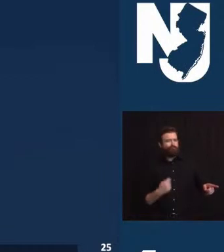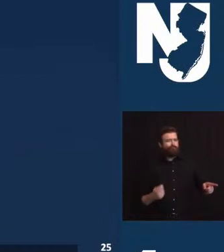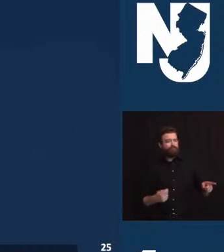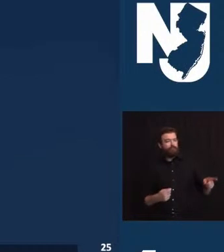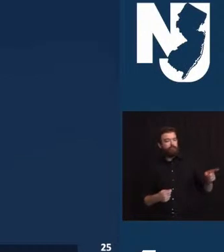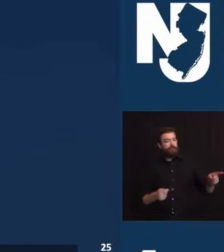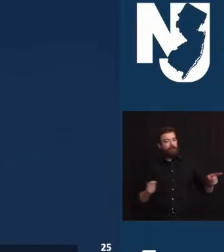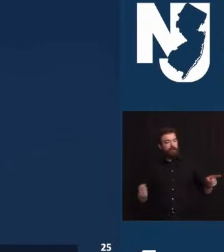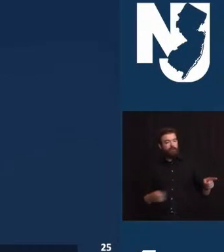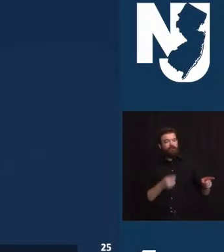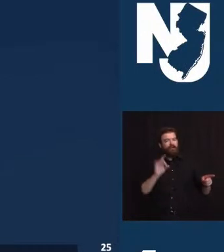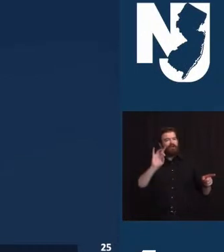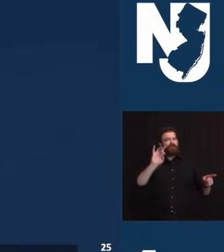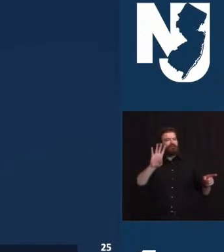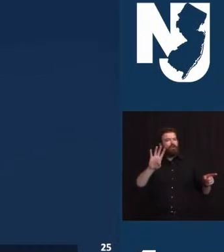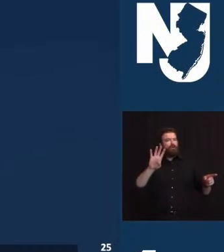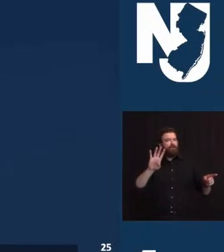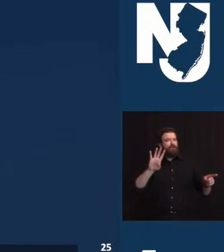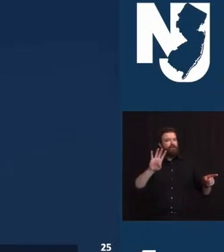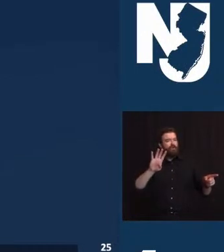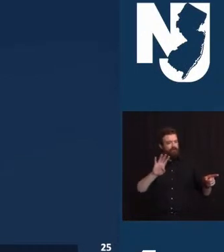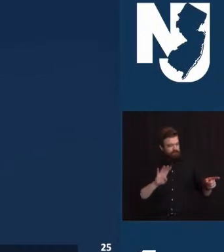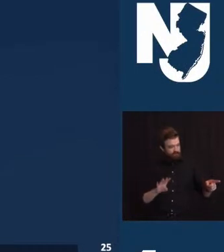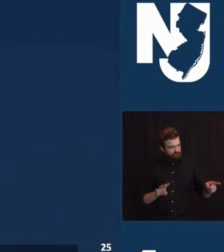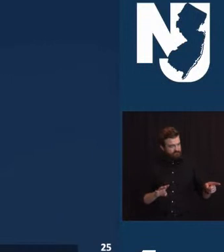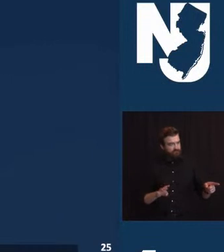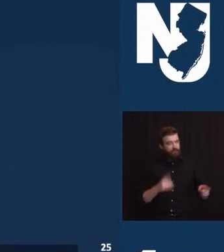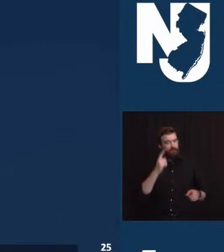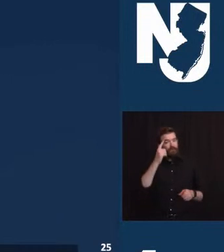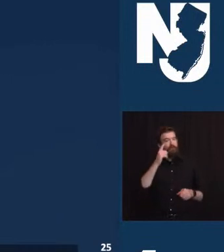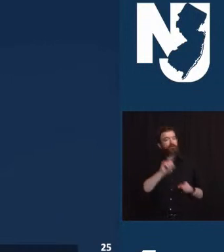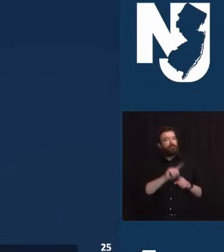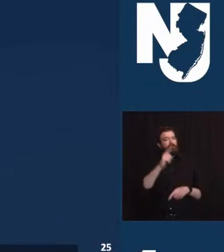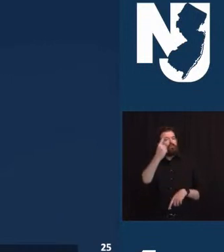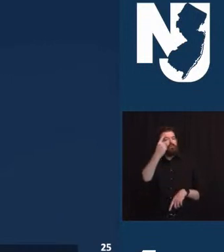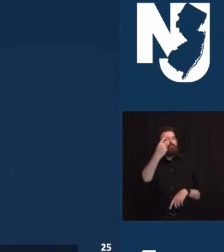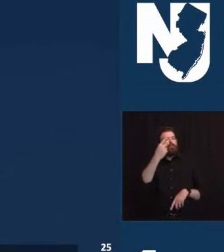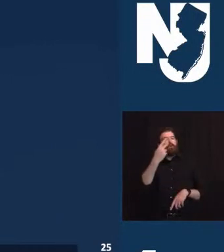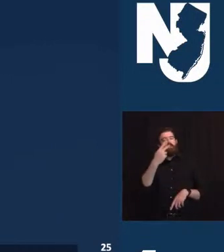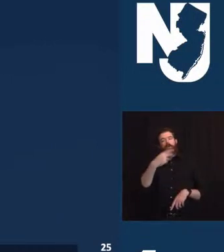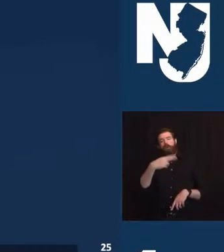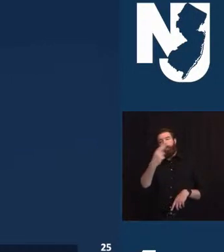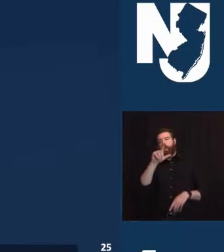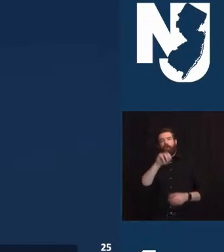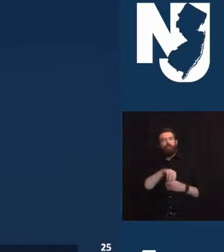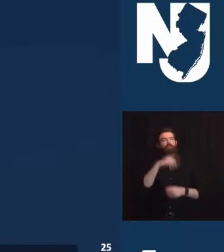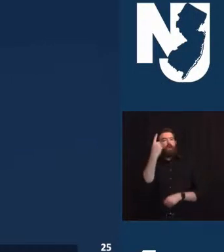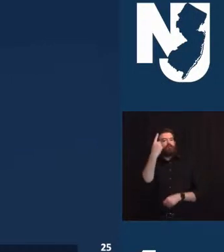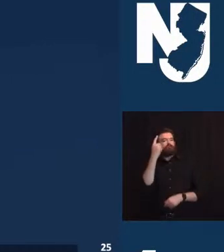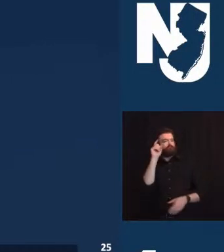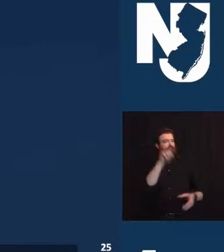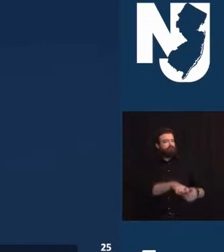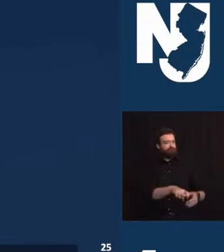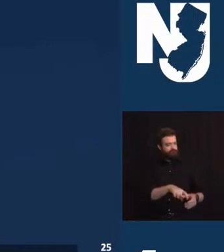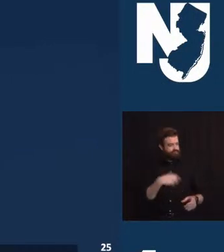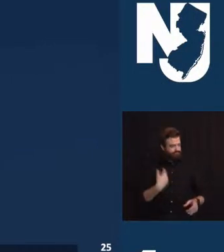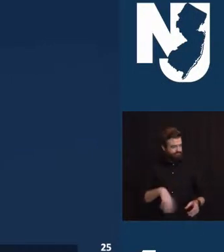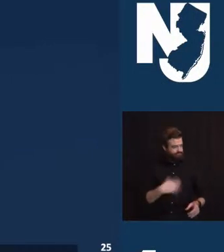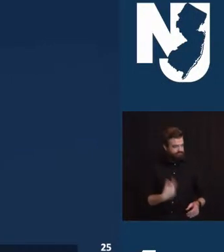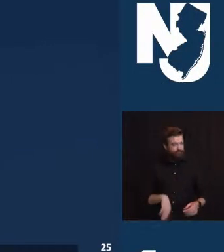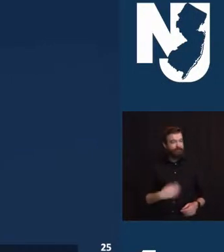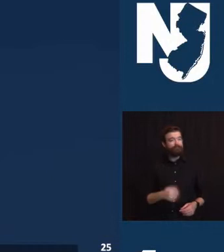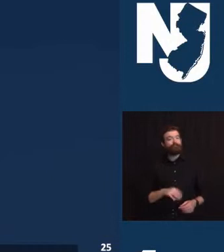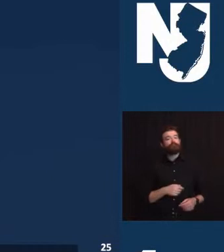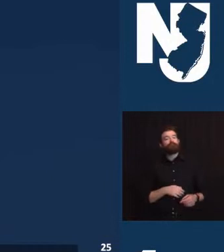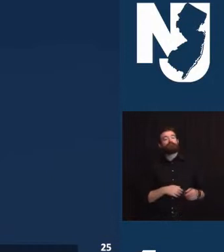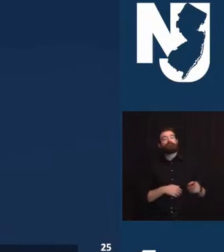84, including a hole-in-one. He leaves behind his blessed wife, Midge, to whom he enjoyed